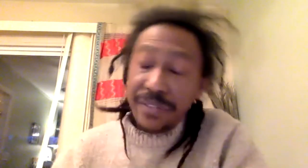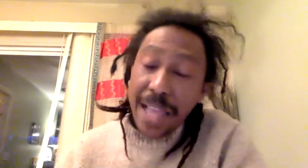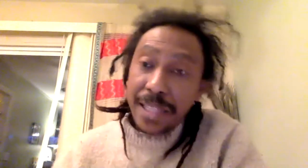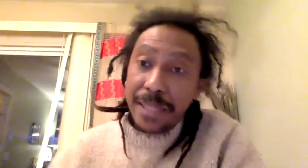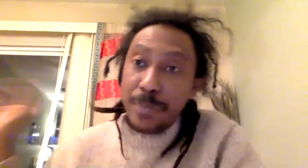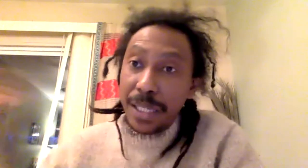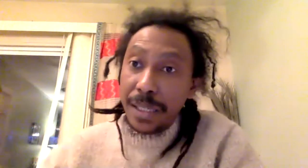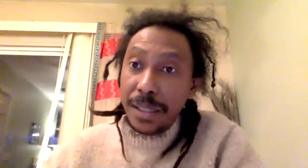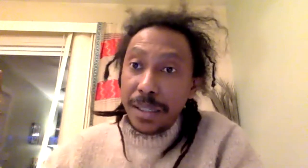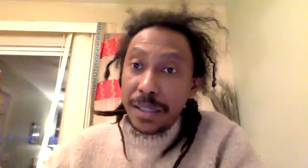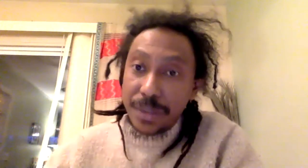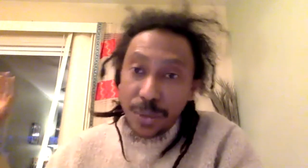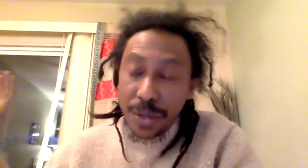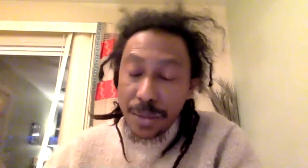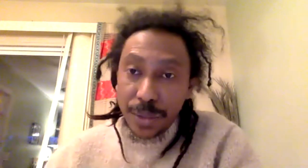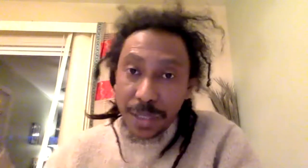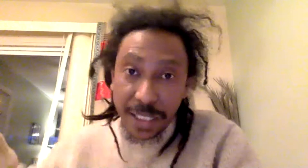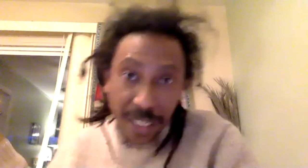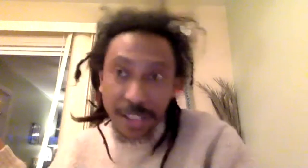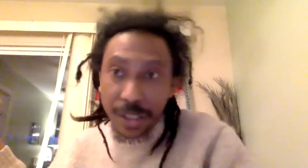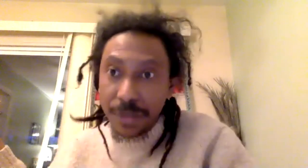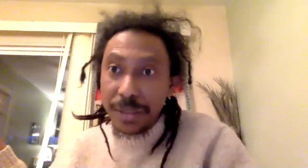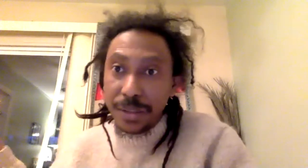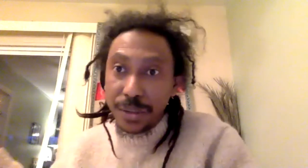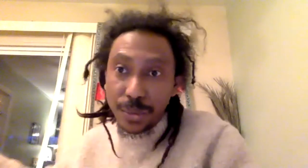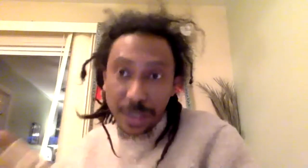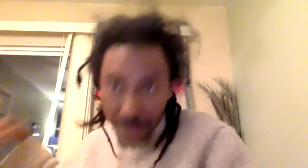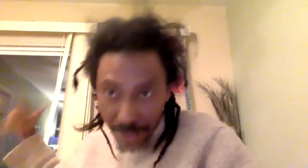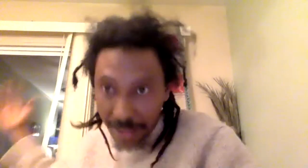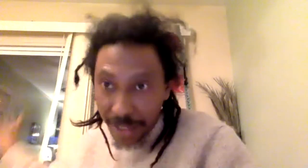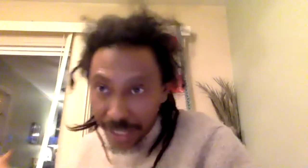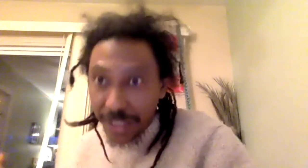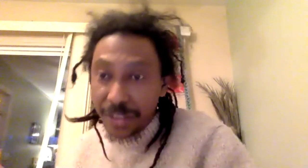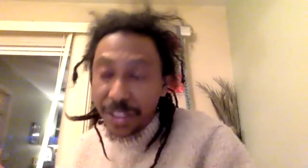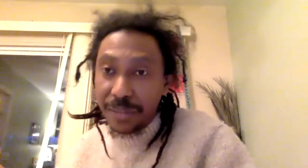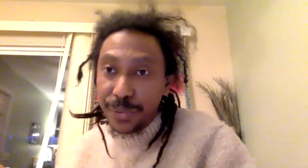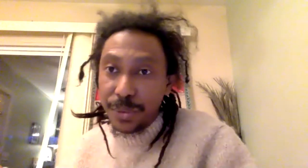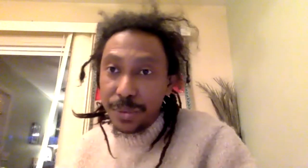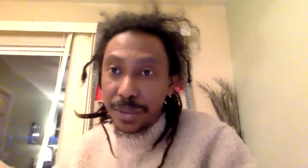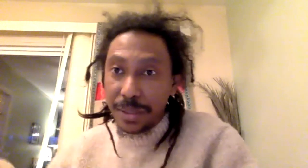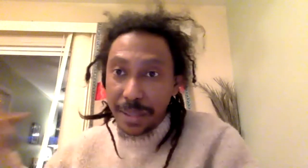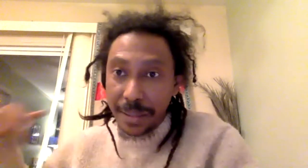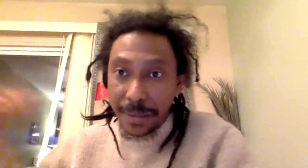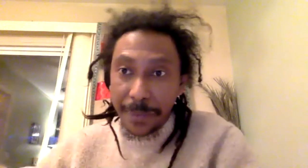they invited me to come to the station doing another interview,